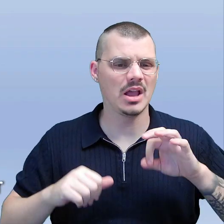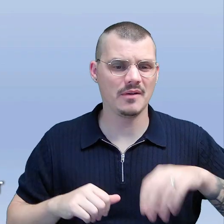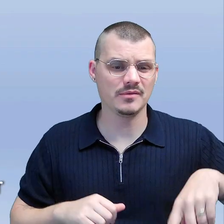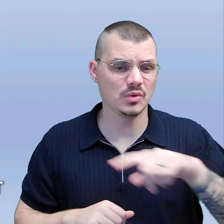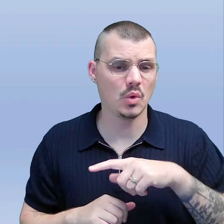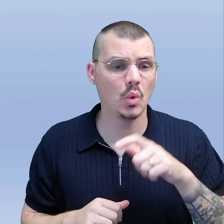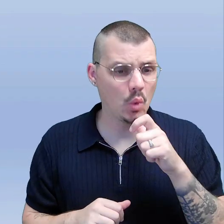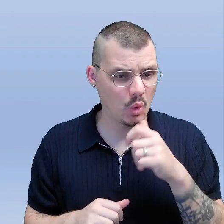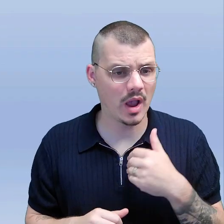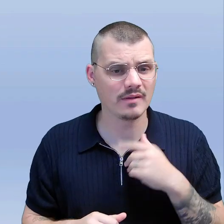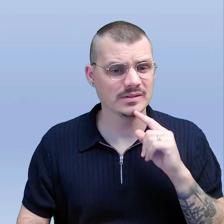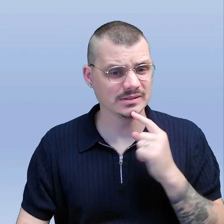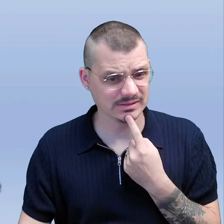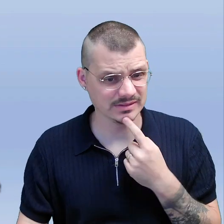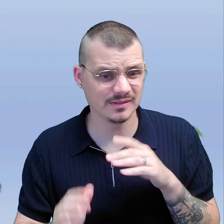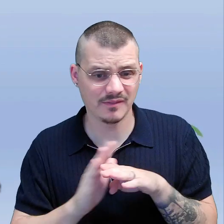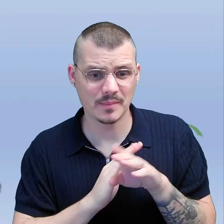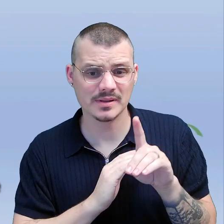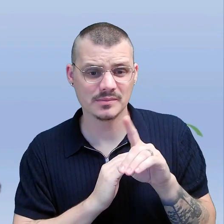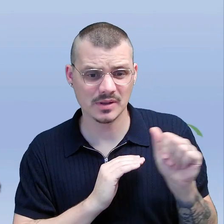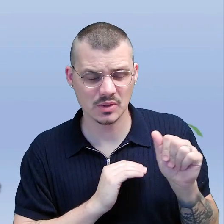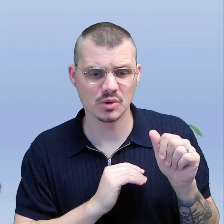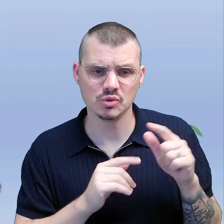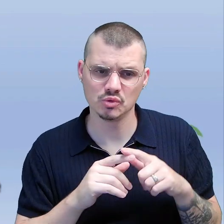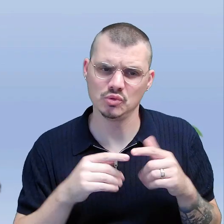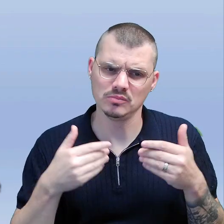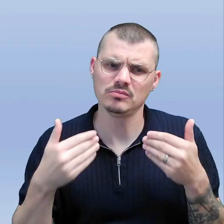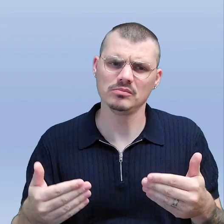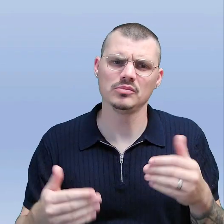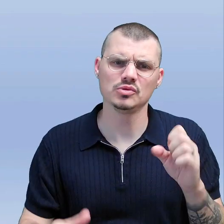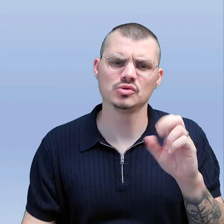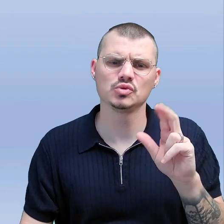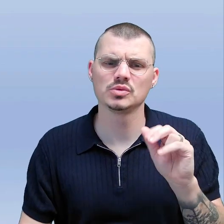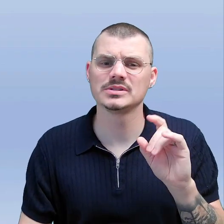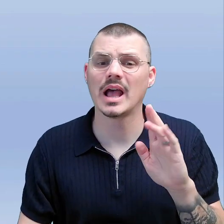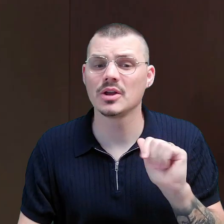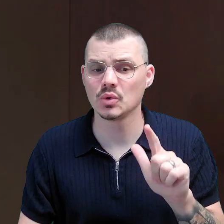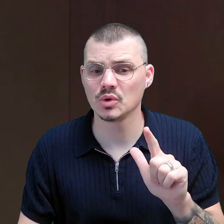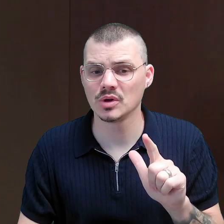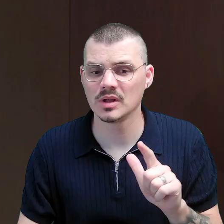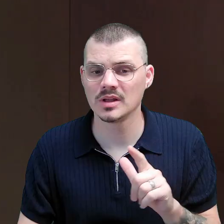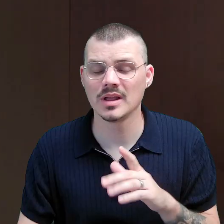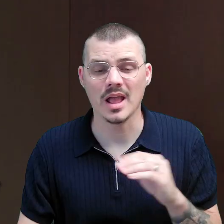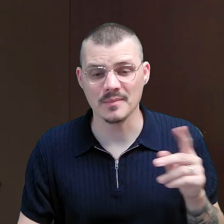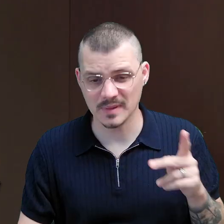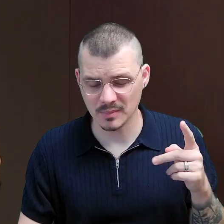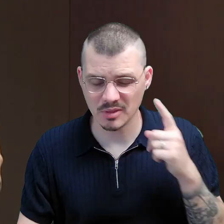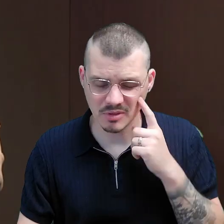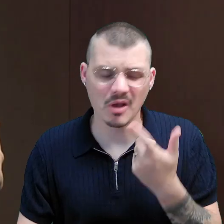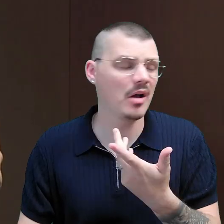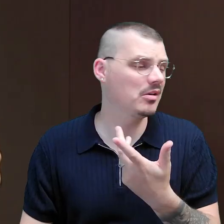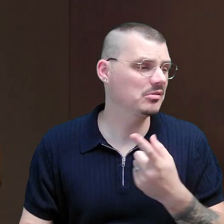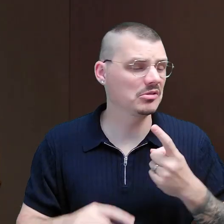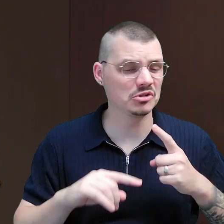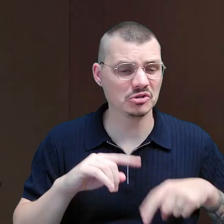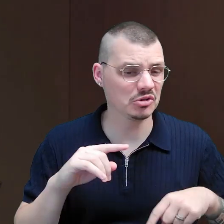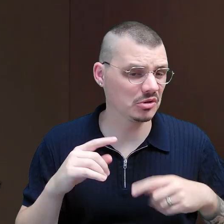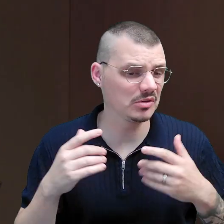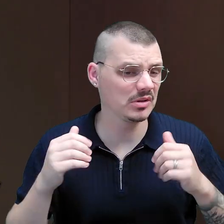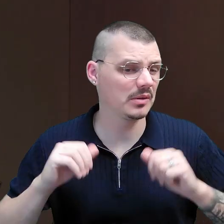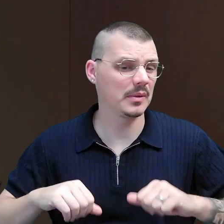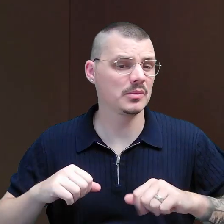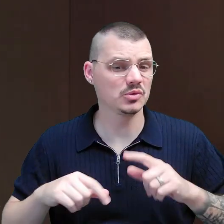with severe or profound developmental disabilities to become suicidal. And they terribly underestimated